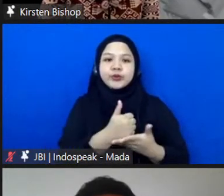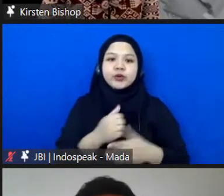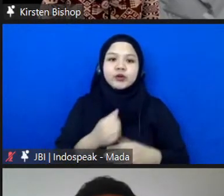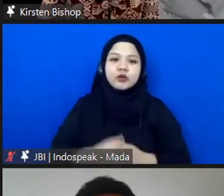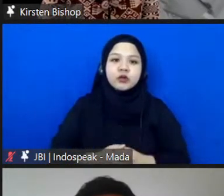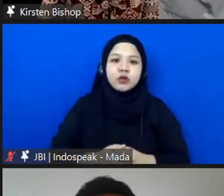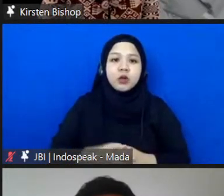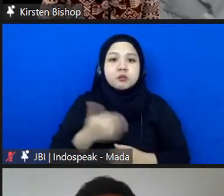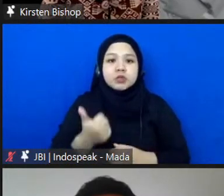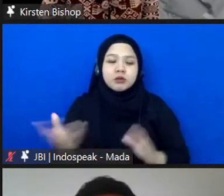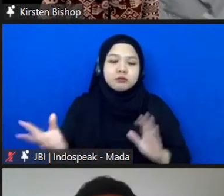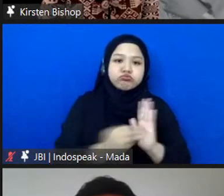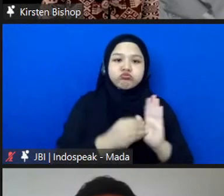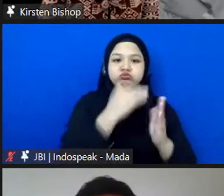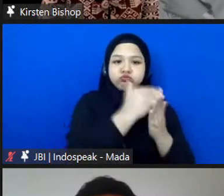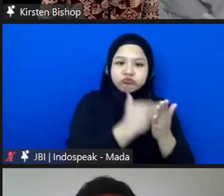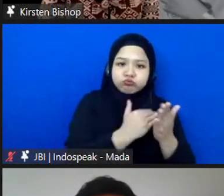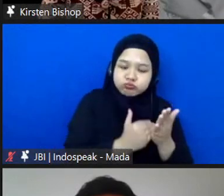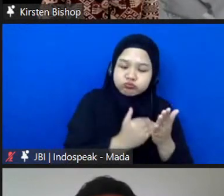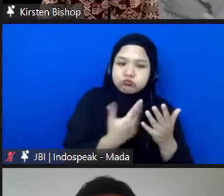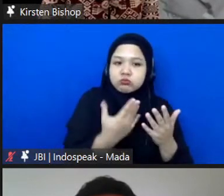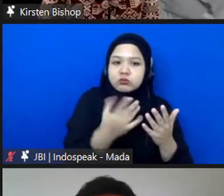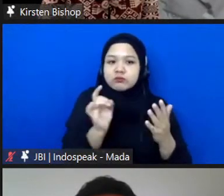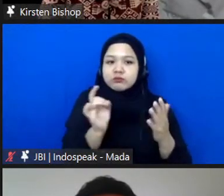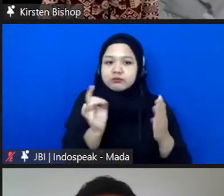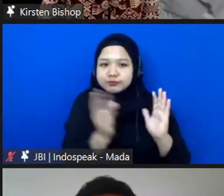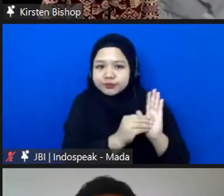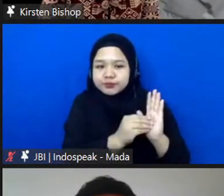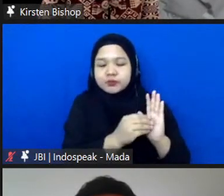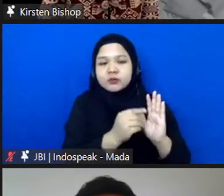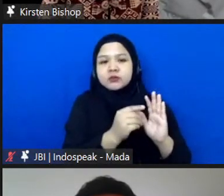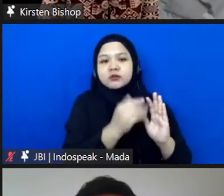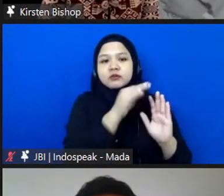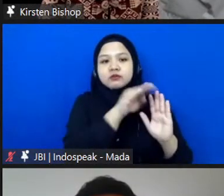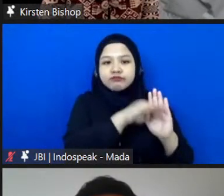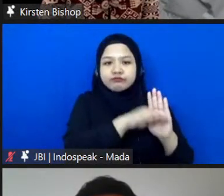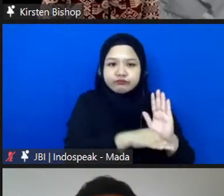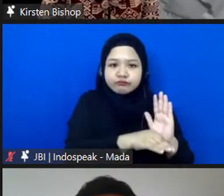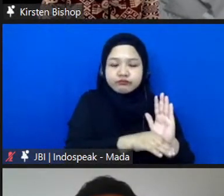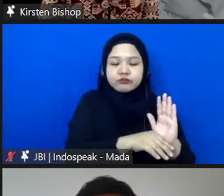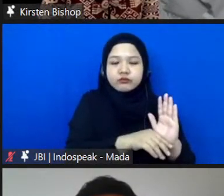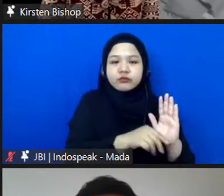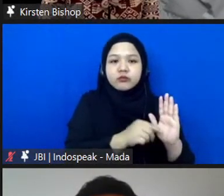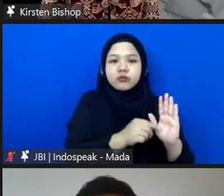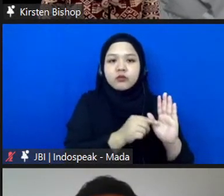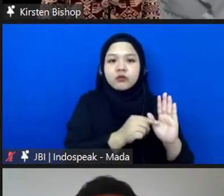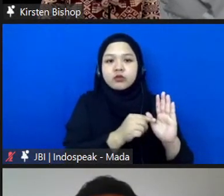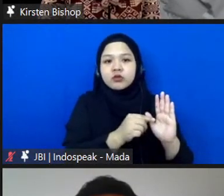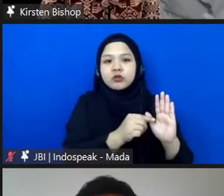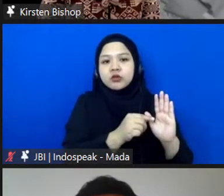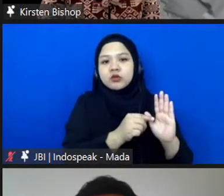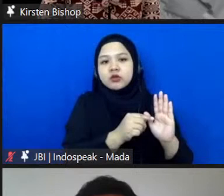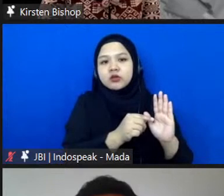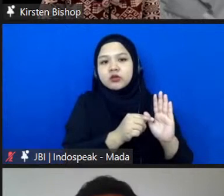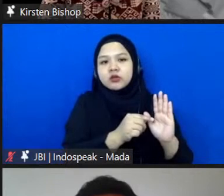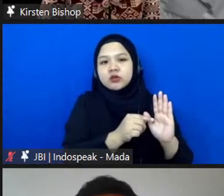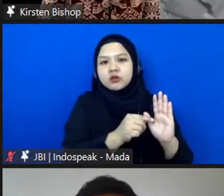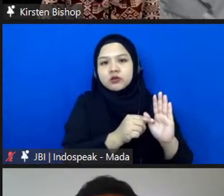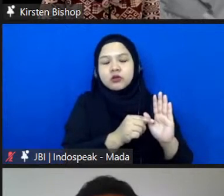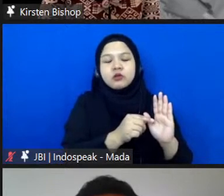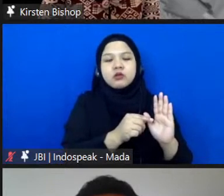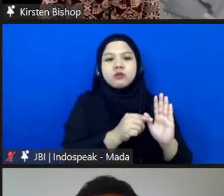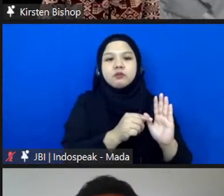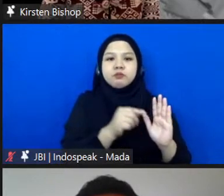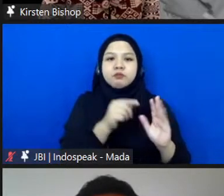regulated or becomes part of the regulation and one of the best variable of policy making.